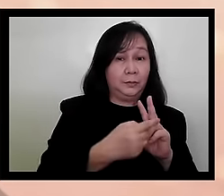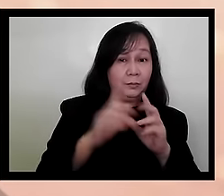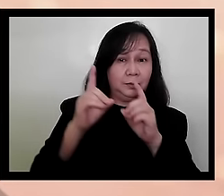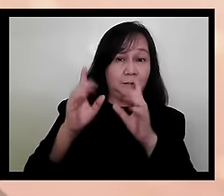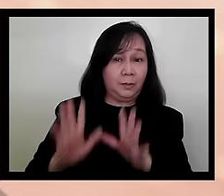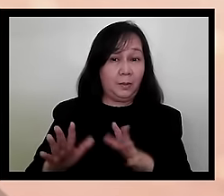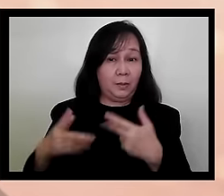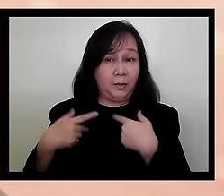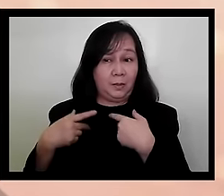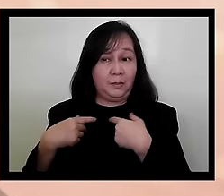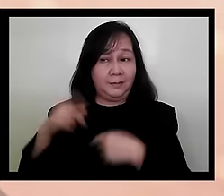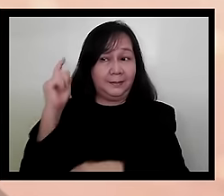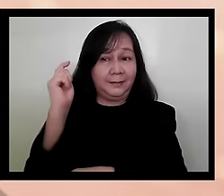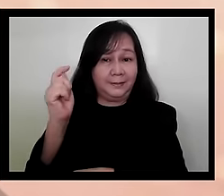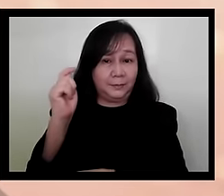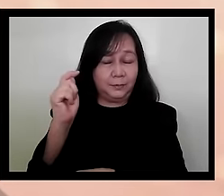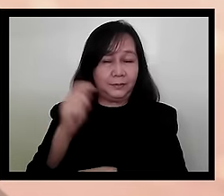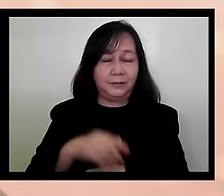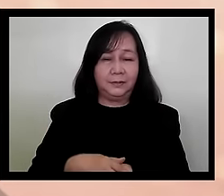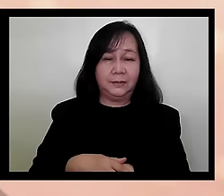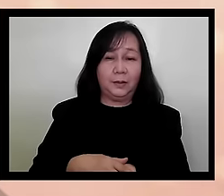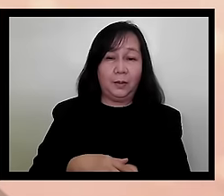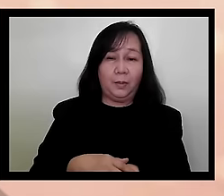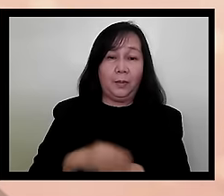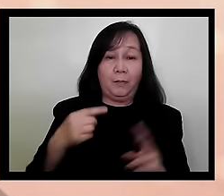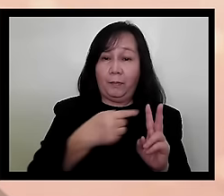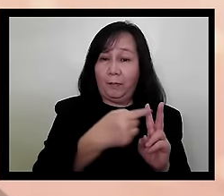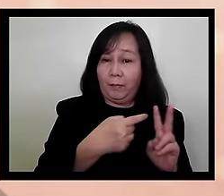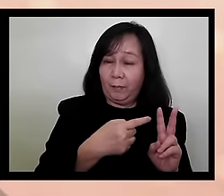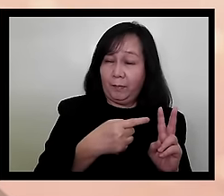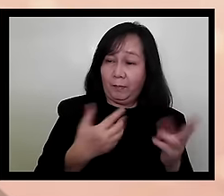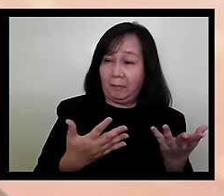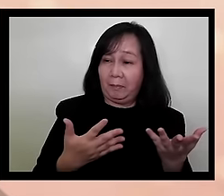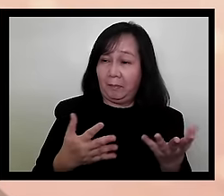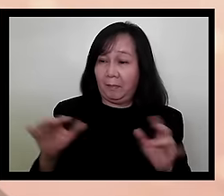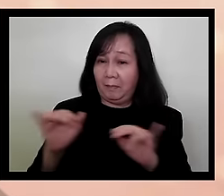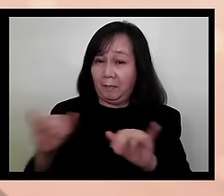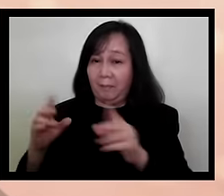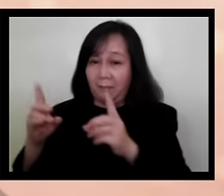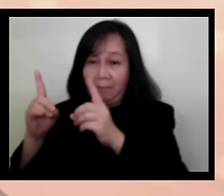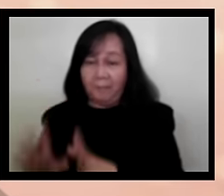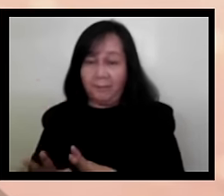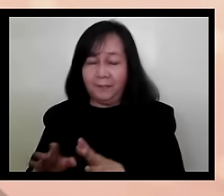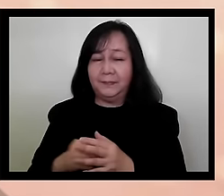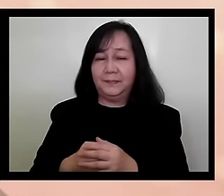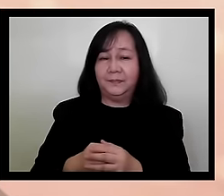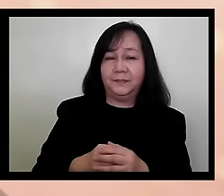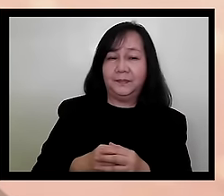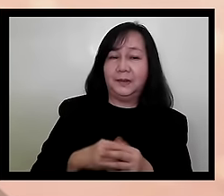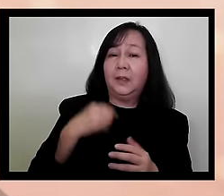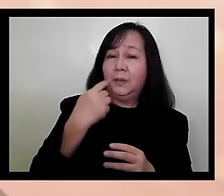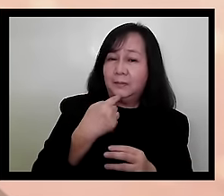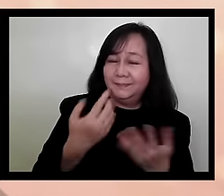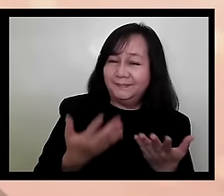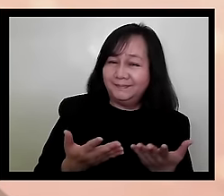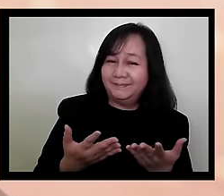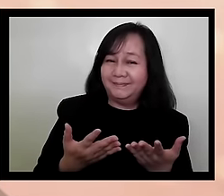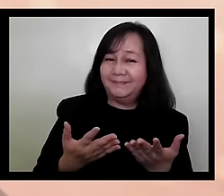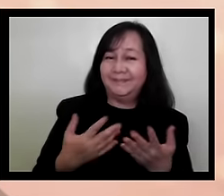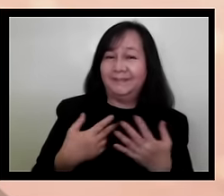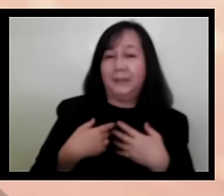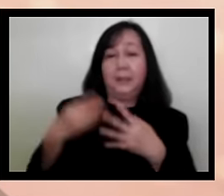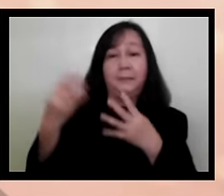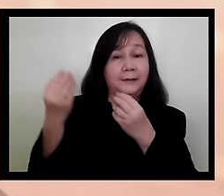there's already the testimony no of their fellow disciples who had